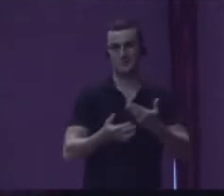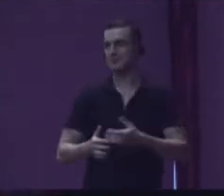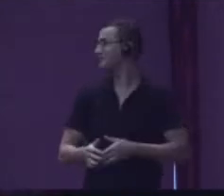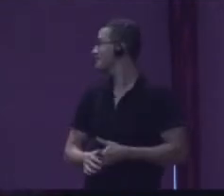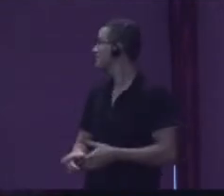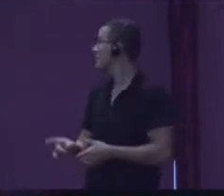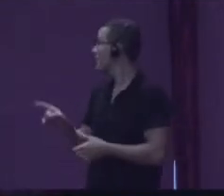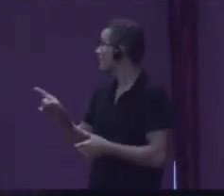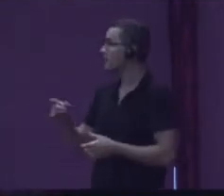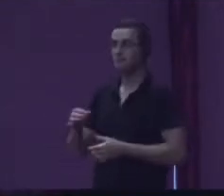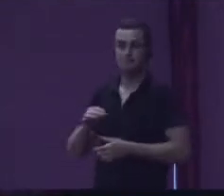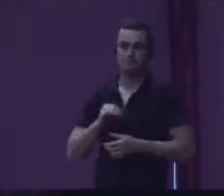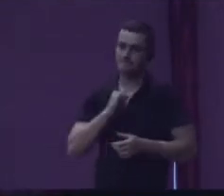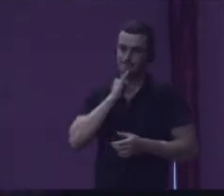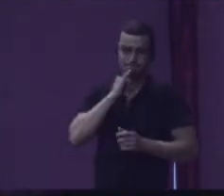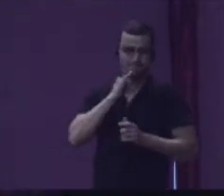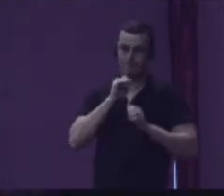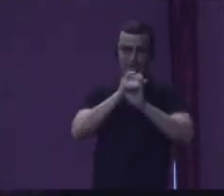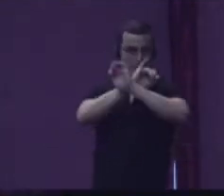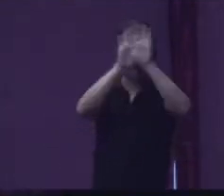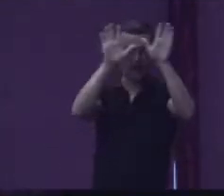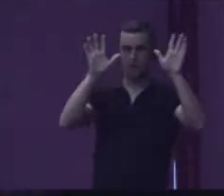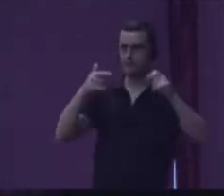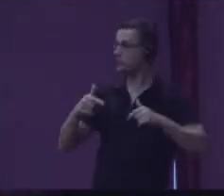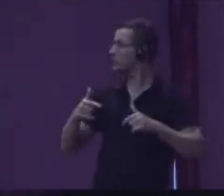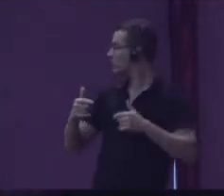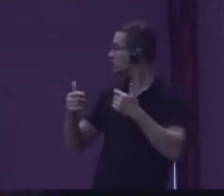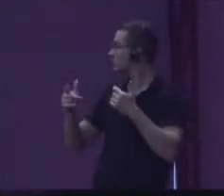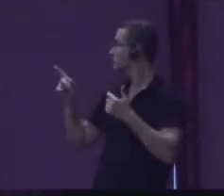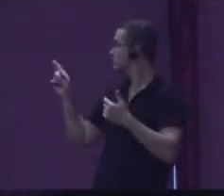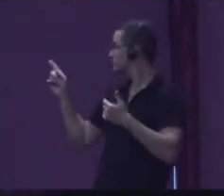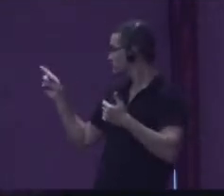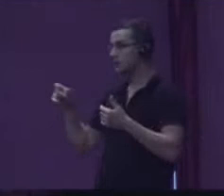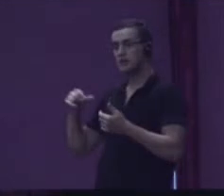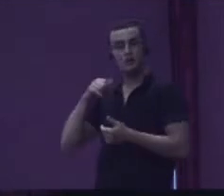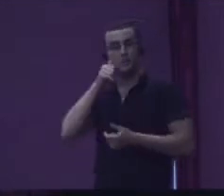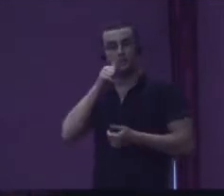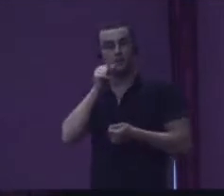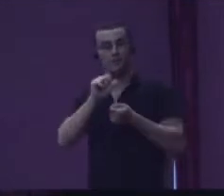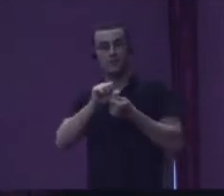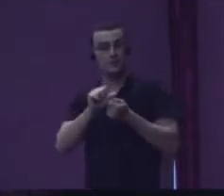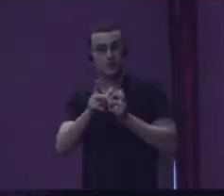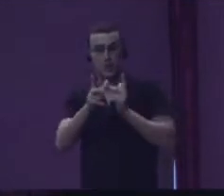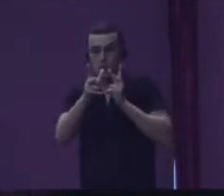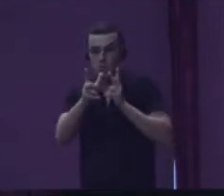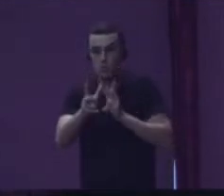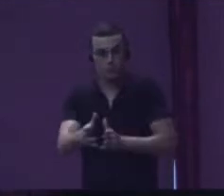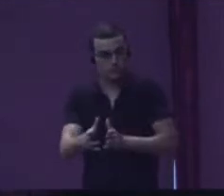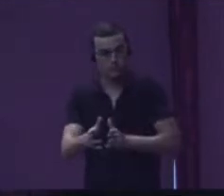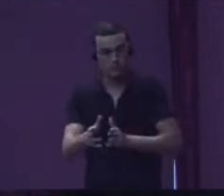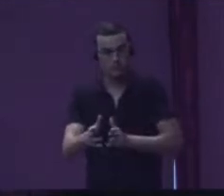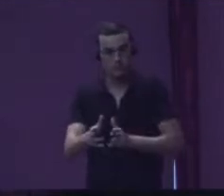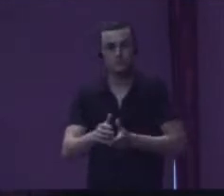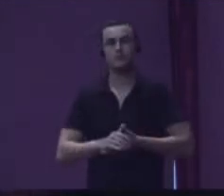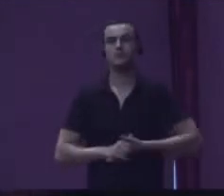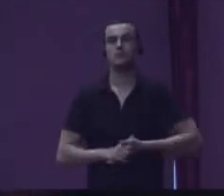Syriaca is continuing the same thing. She has been told, do not use a